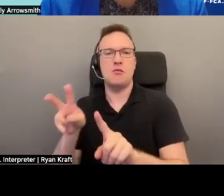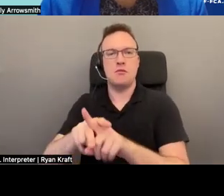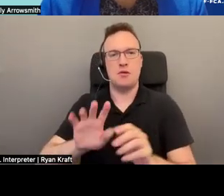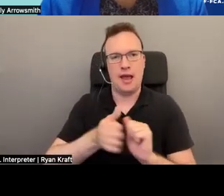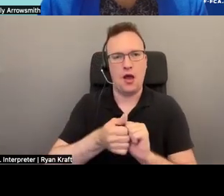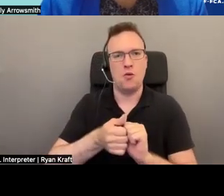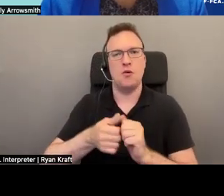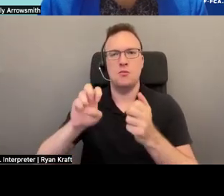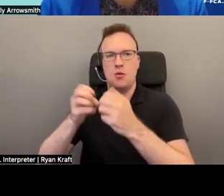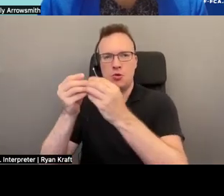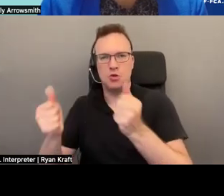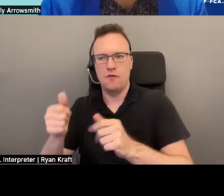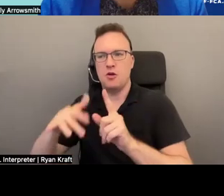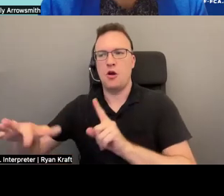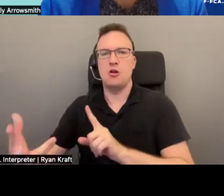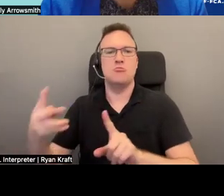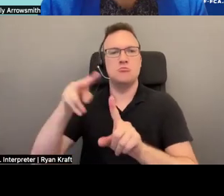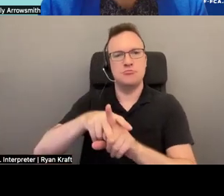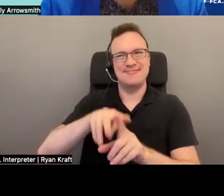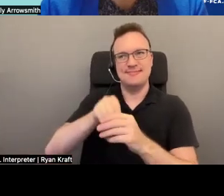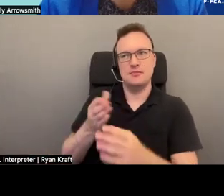context examples in the